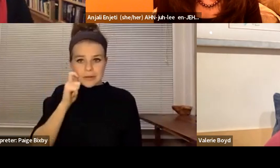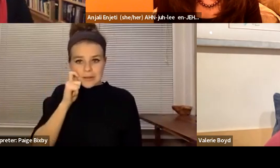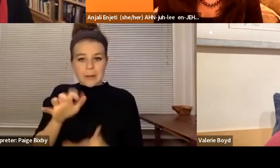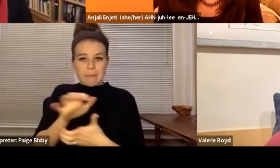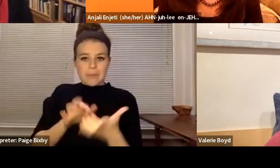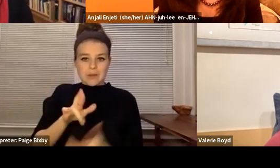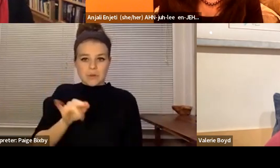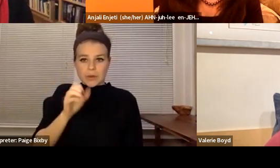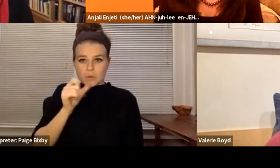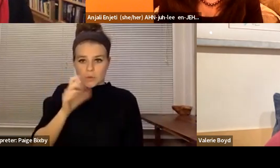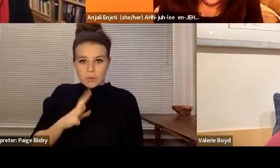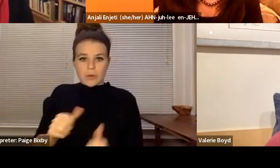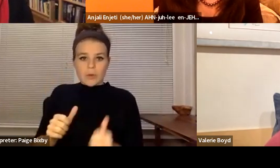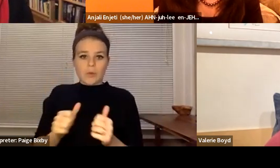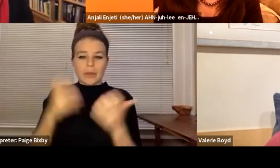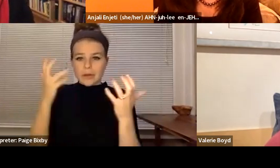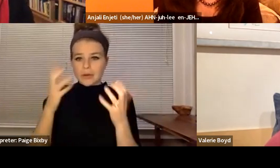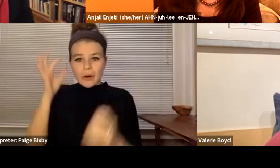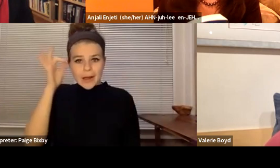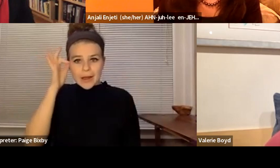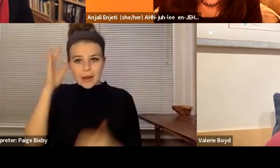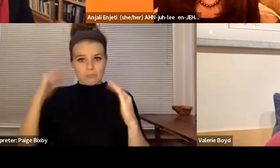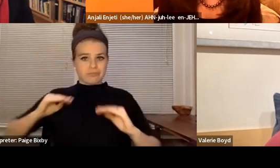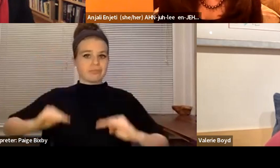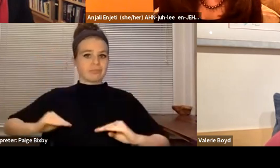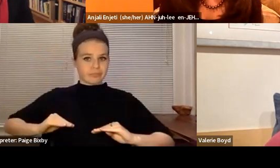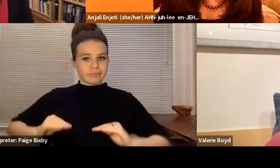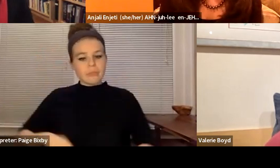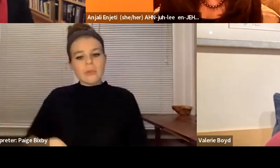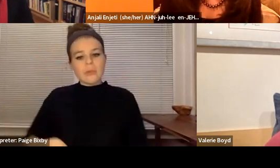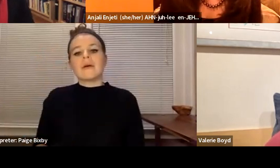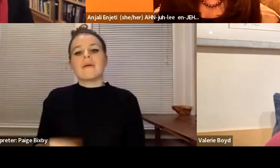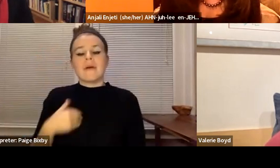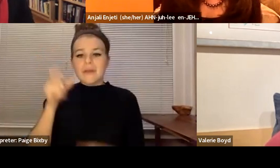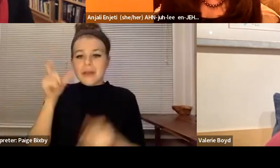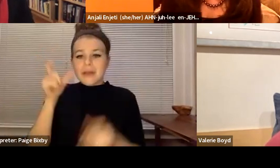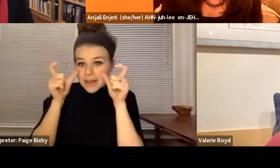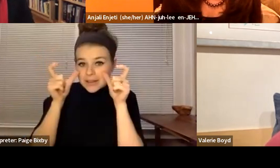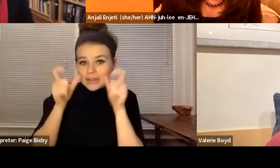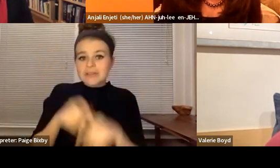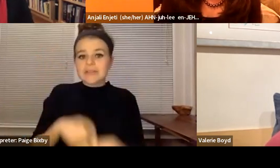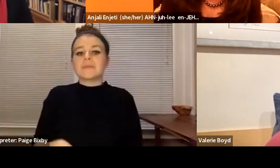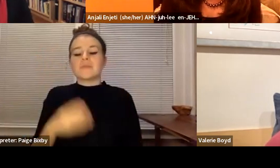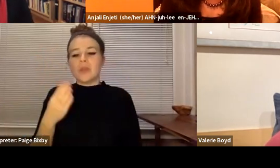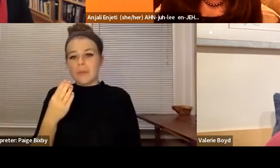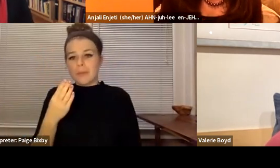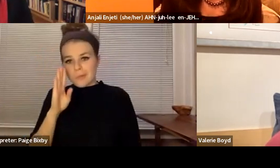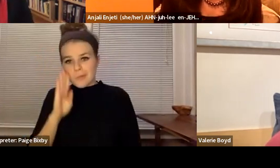woman with dark hair that goes past my shoulders, and I'm wearing glasses and brown curls and a brown